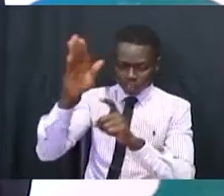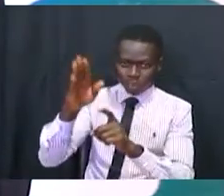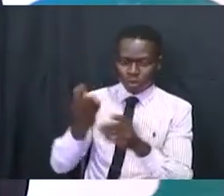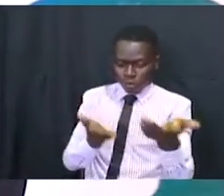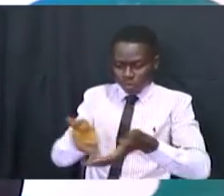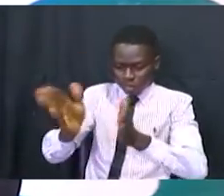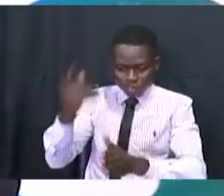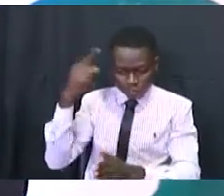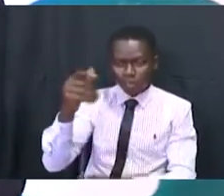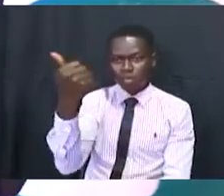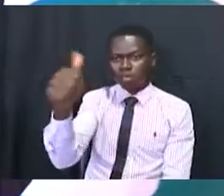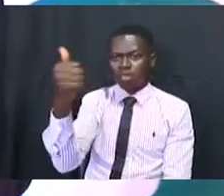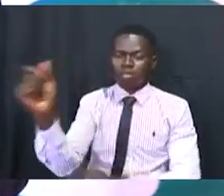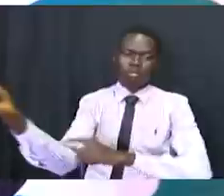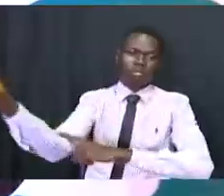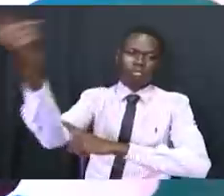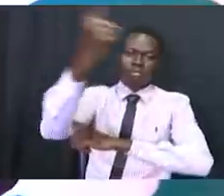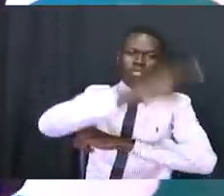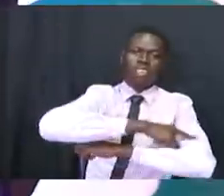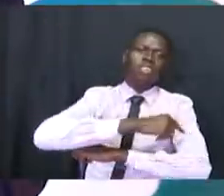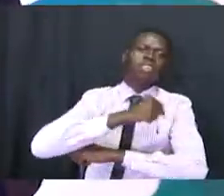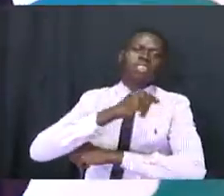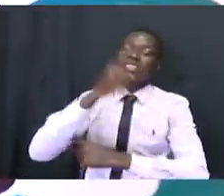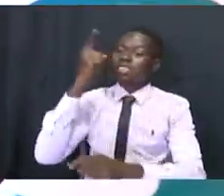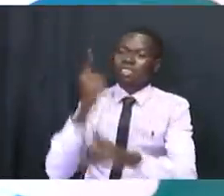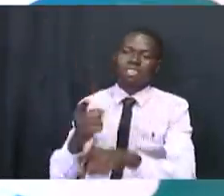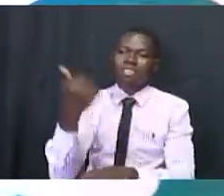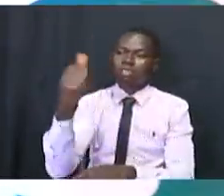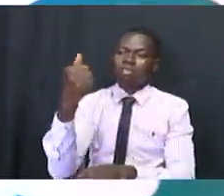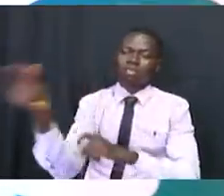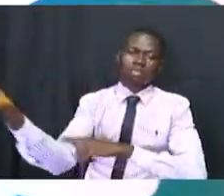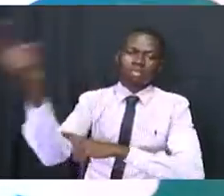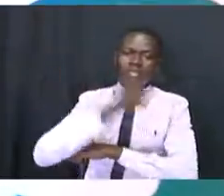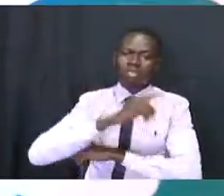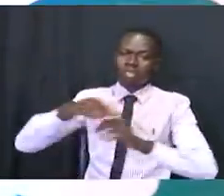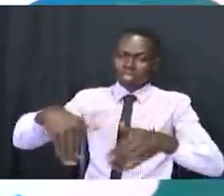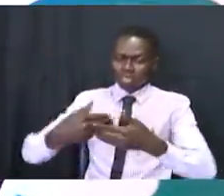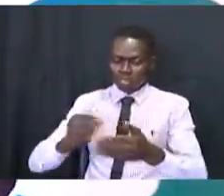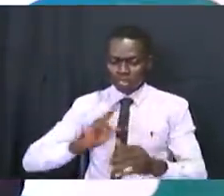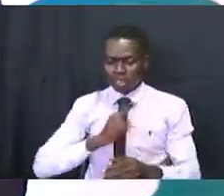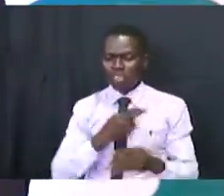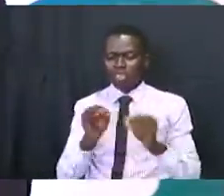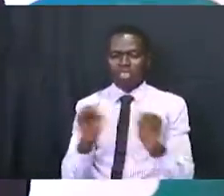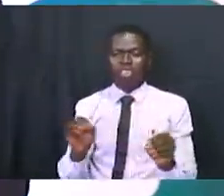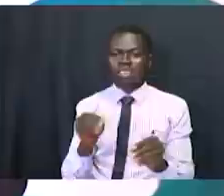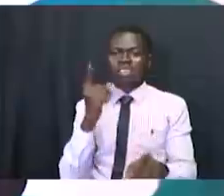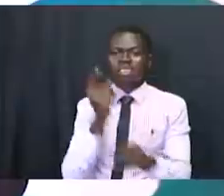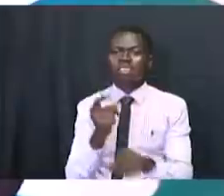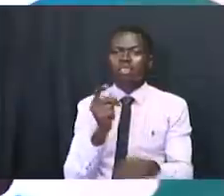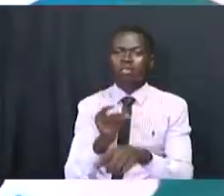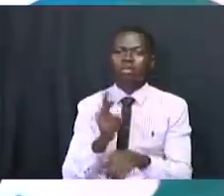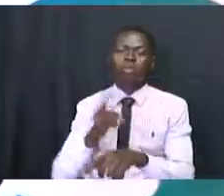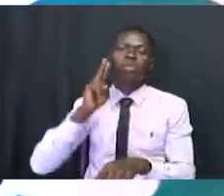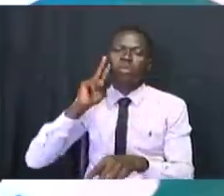10 days. 10 days, not many more. 10 days. Give us nothing but vegetables to eat and water